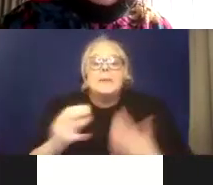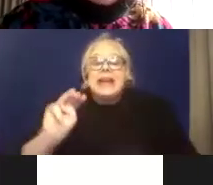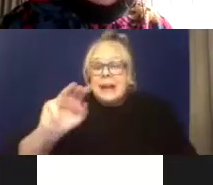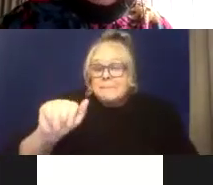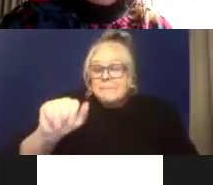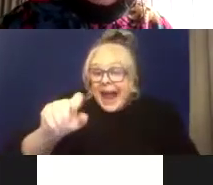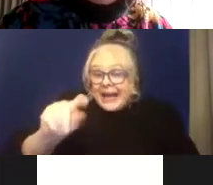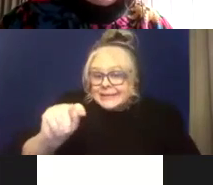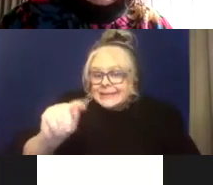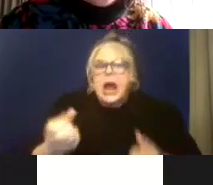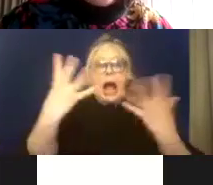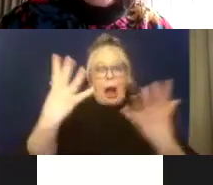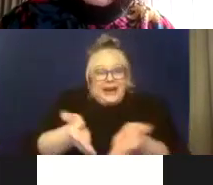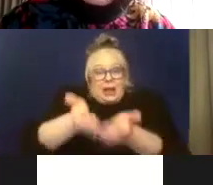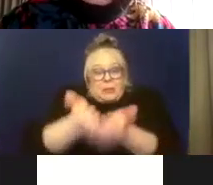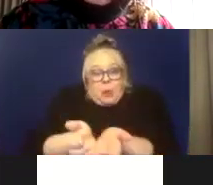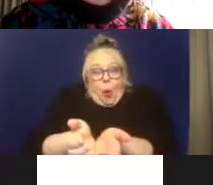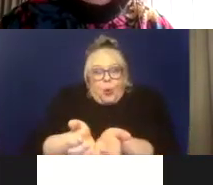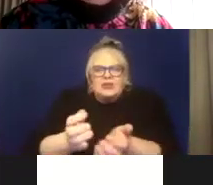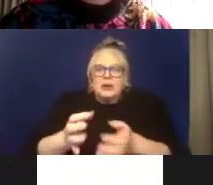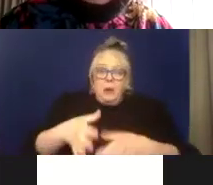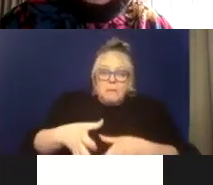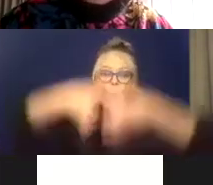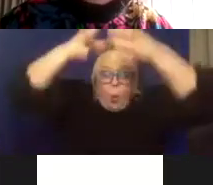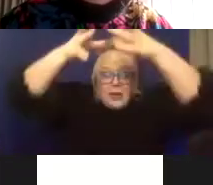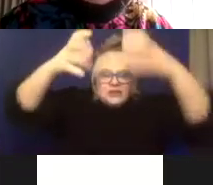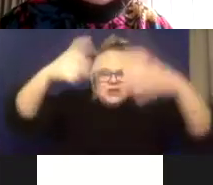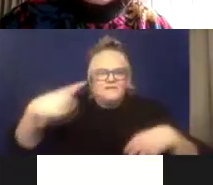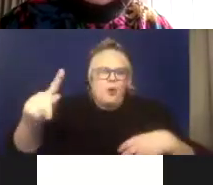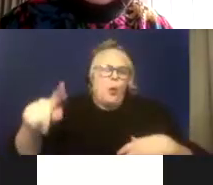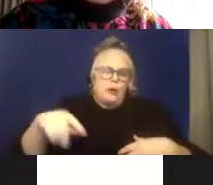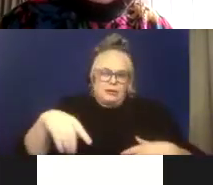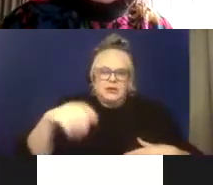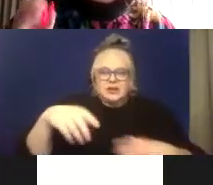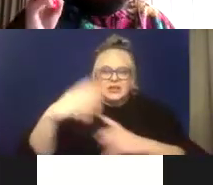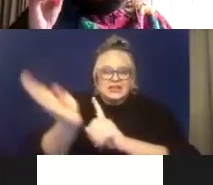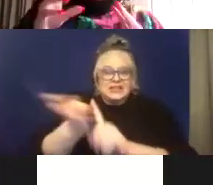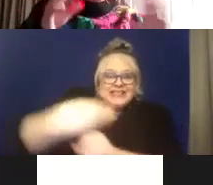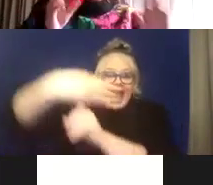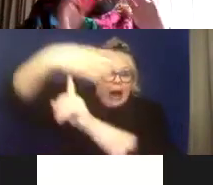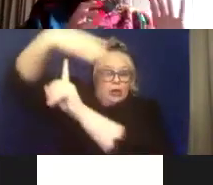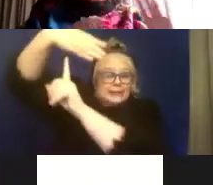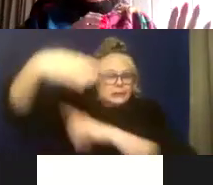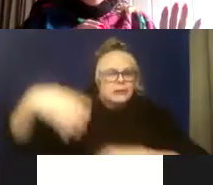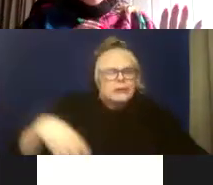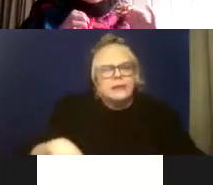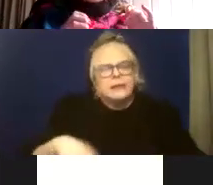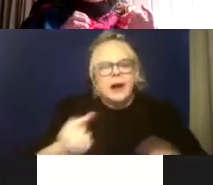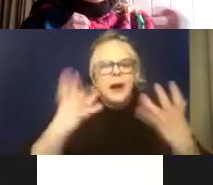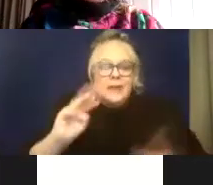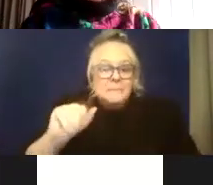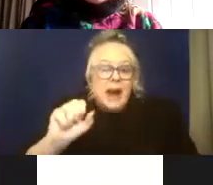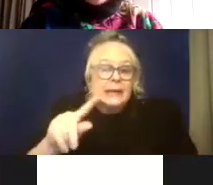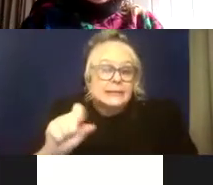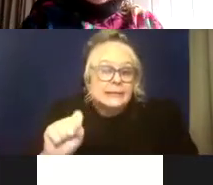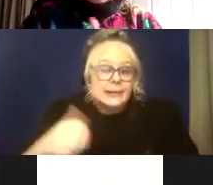something that we can fact check, and recognize that the AI that and recognize that this one is AI because